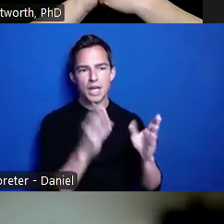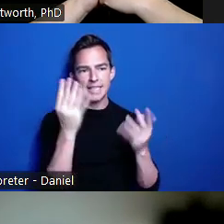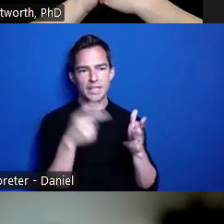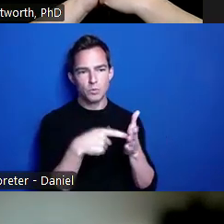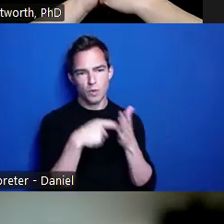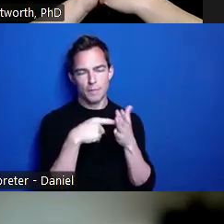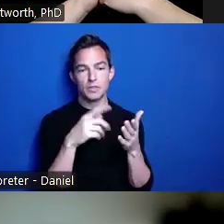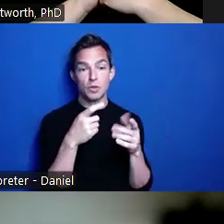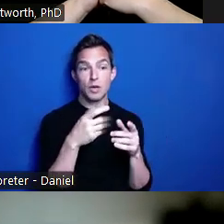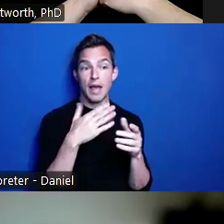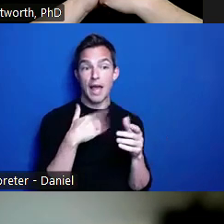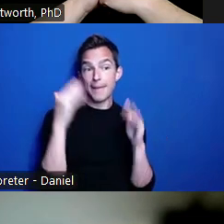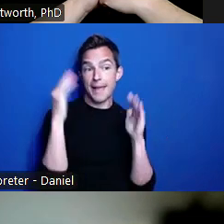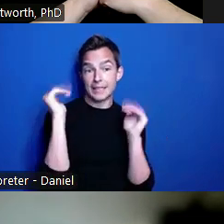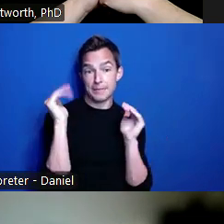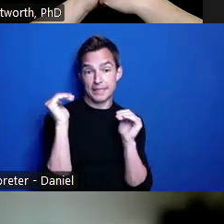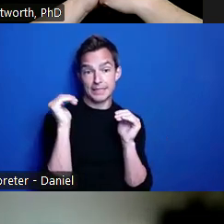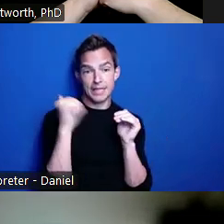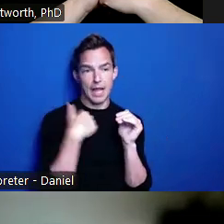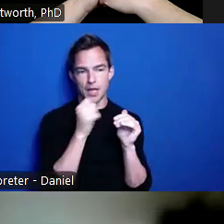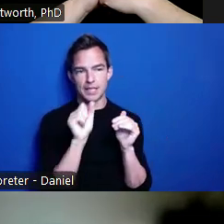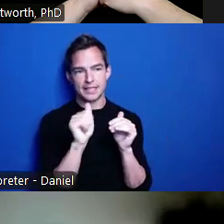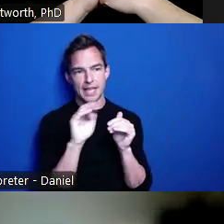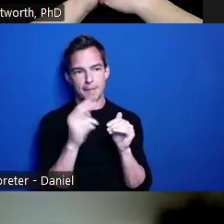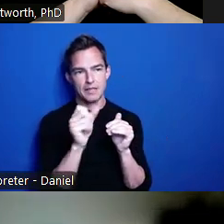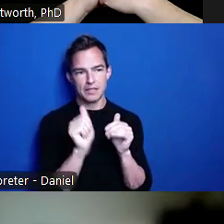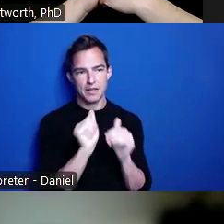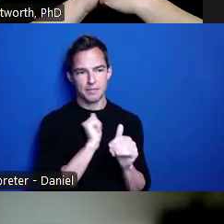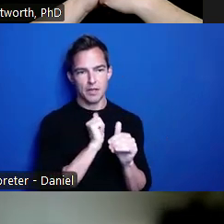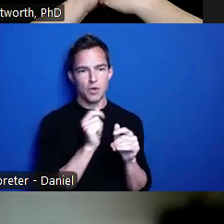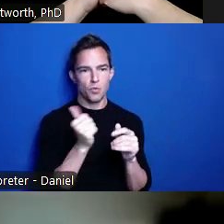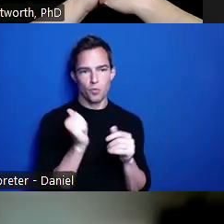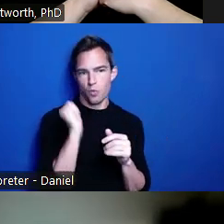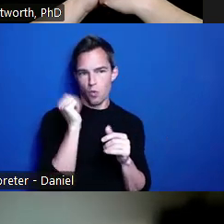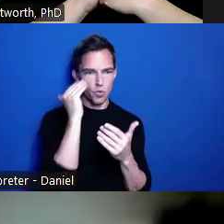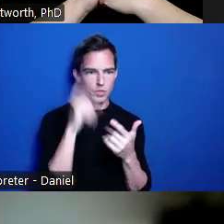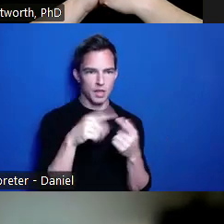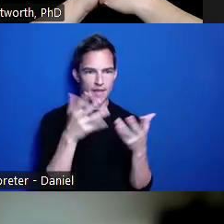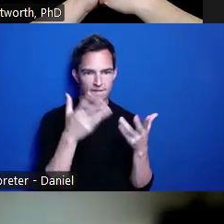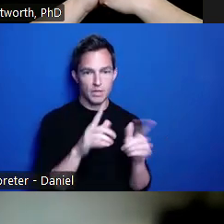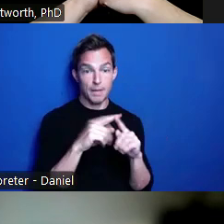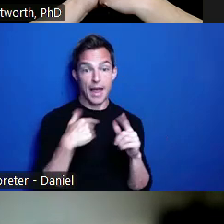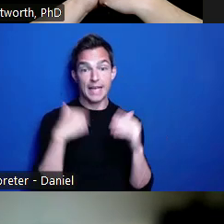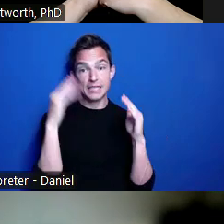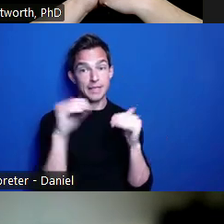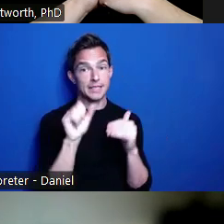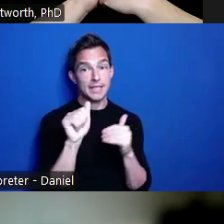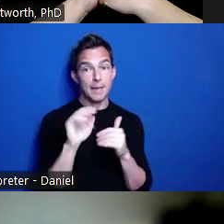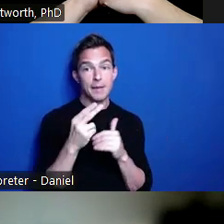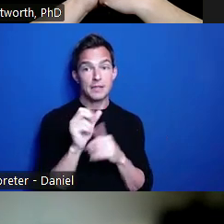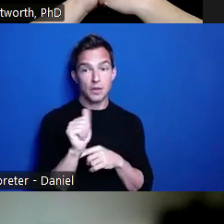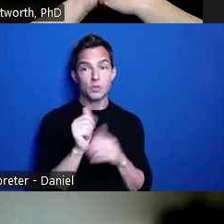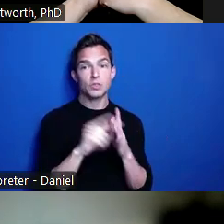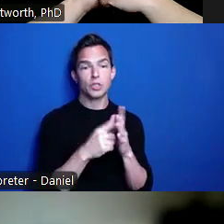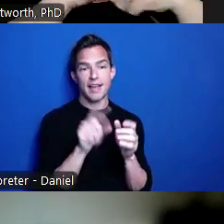I'm anticipating, and of course I'm not SAMHSA, so we won't know until it's done, but I'm anticipating that SAMHSA is going to start asking for that kind